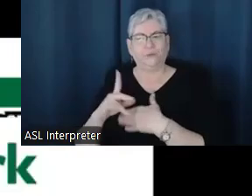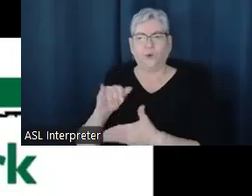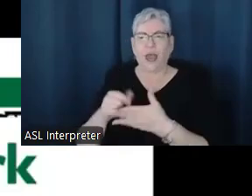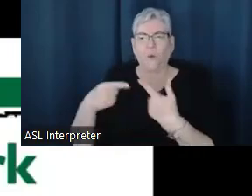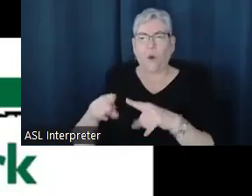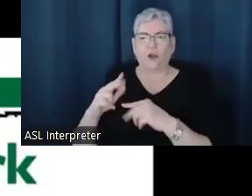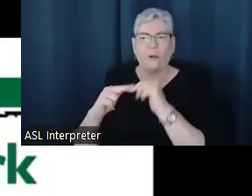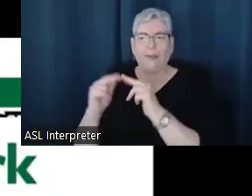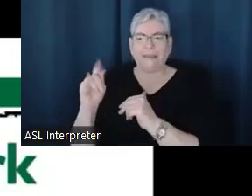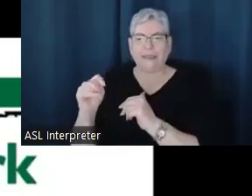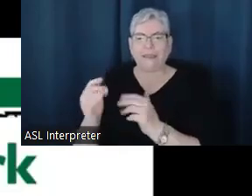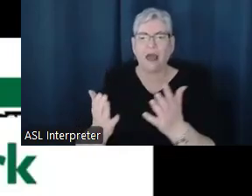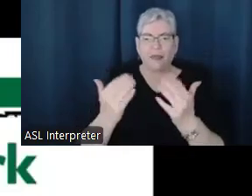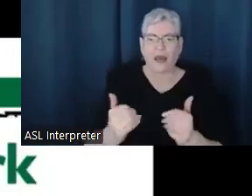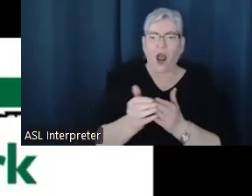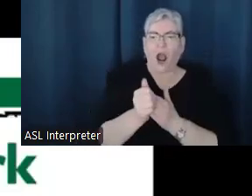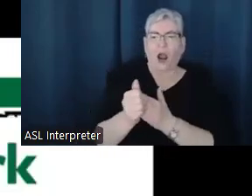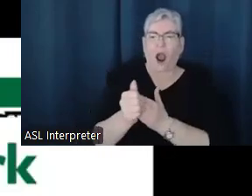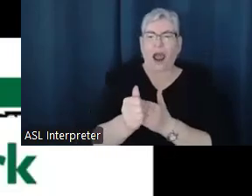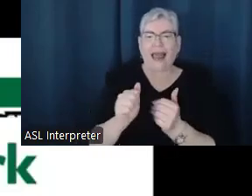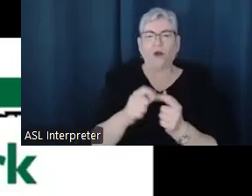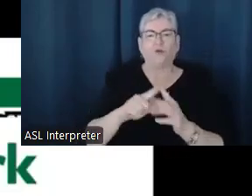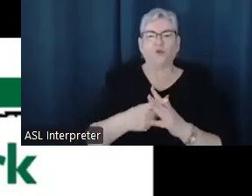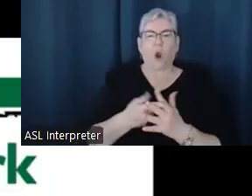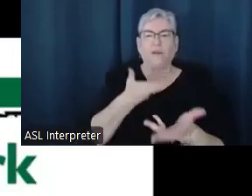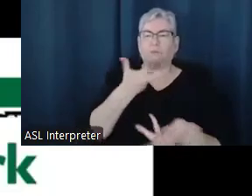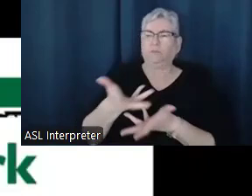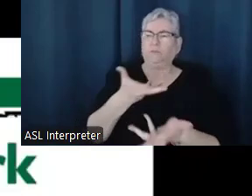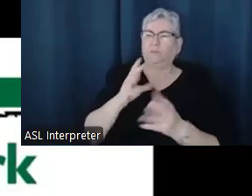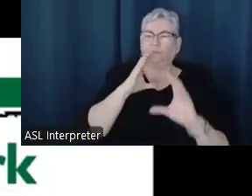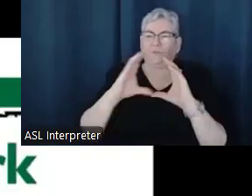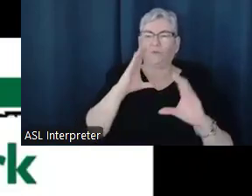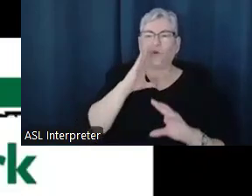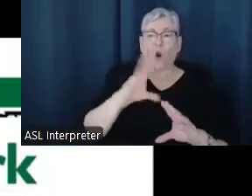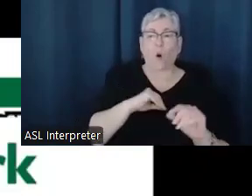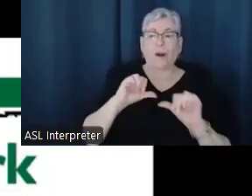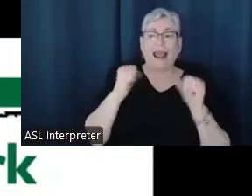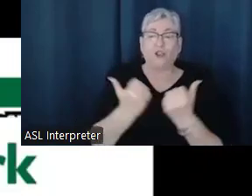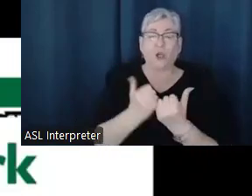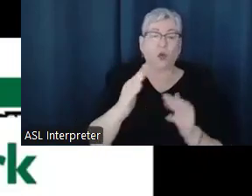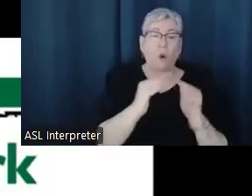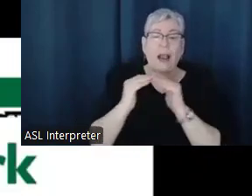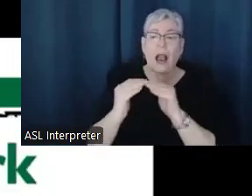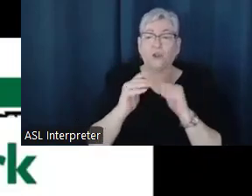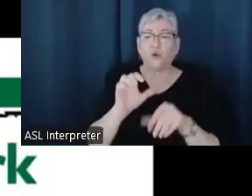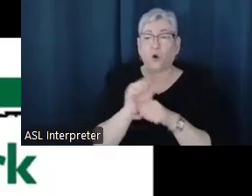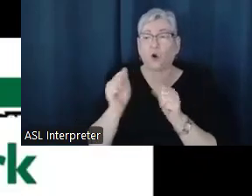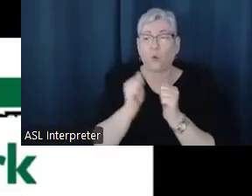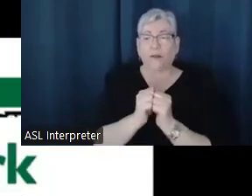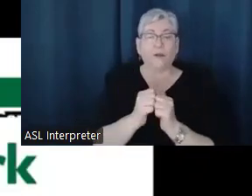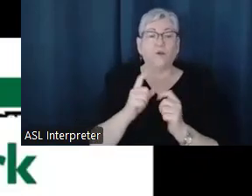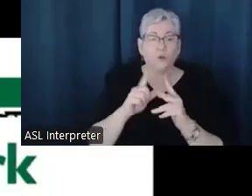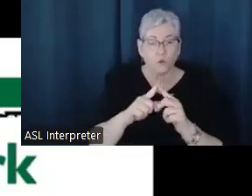some guides for how to start talking about this with your own agencies and the colleagues that you work with in order to develop